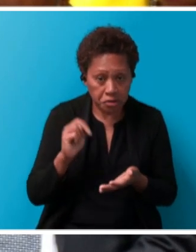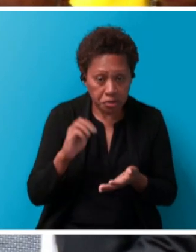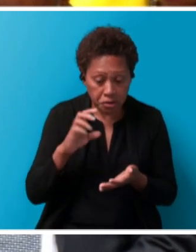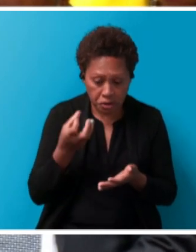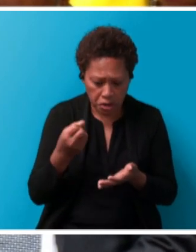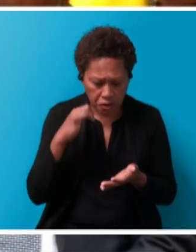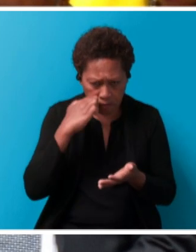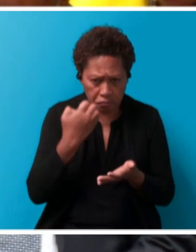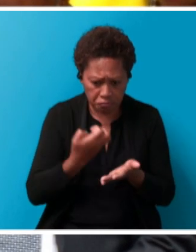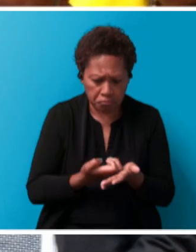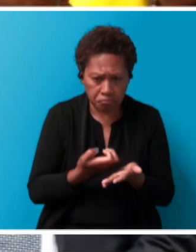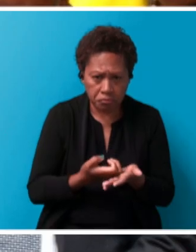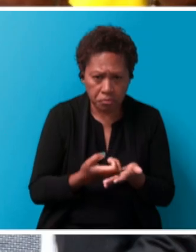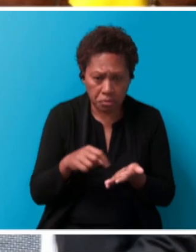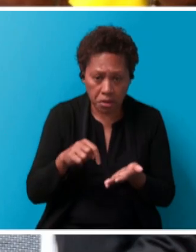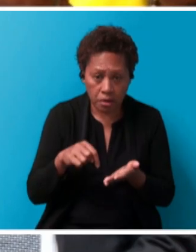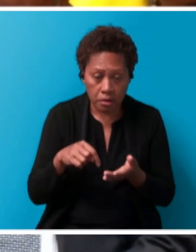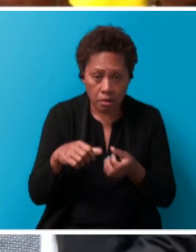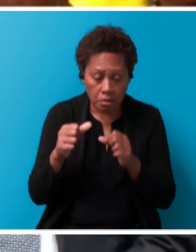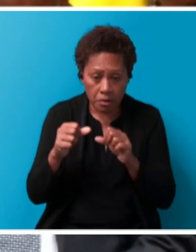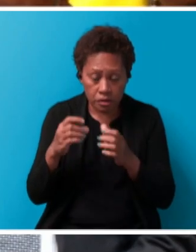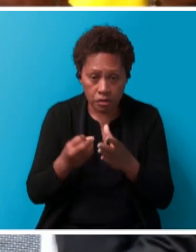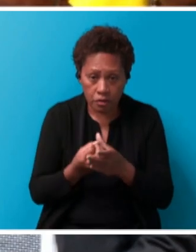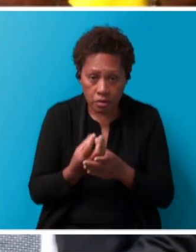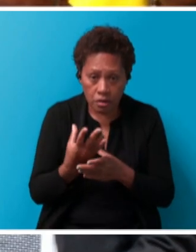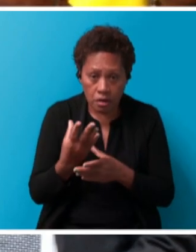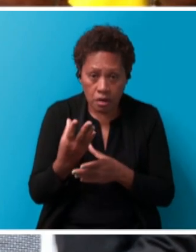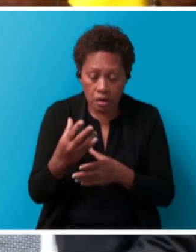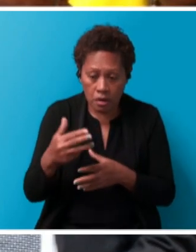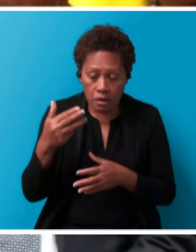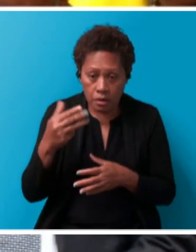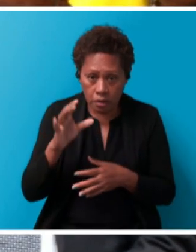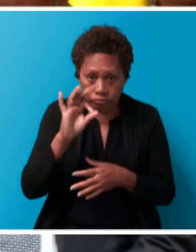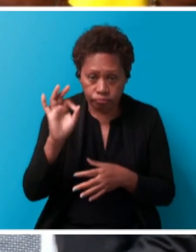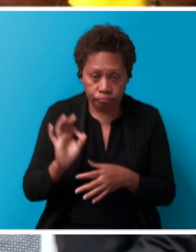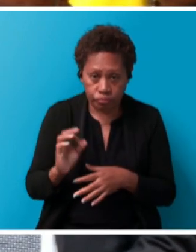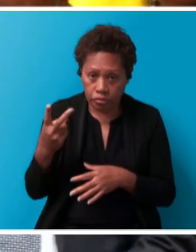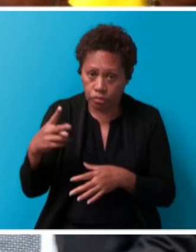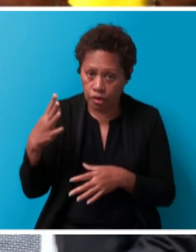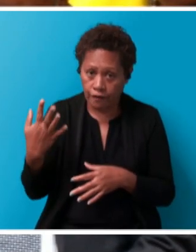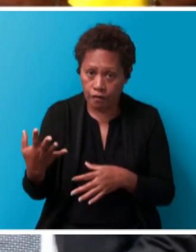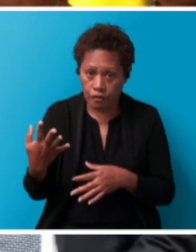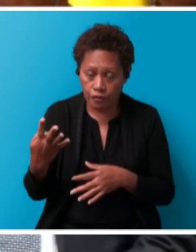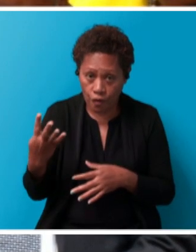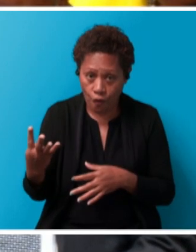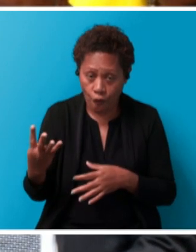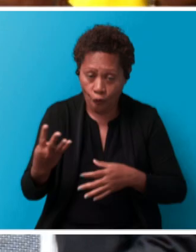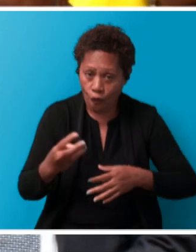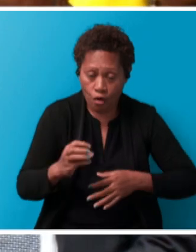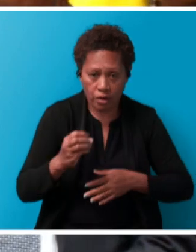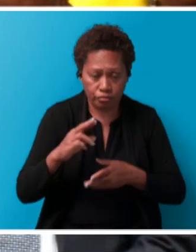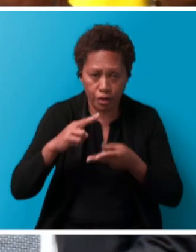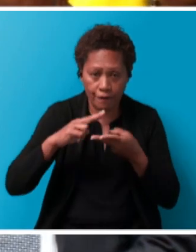demand increased by an unprecedented growth to approximately 9% in 2024, which is more than double the